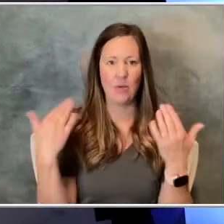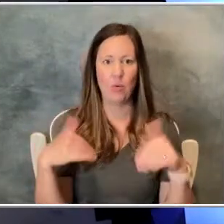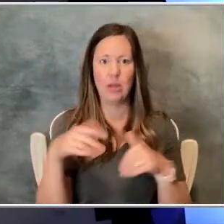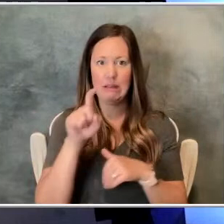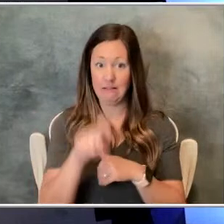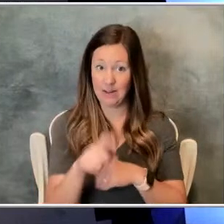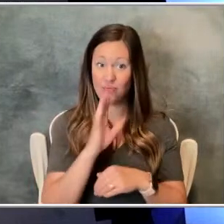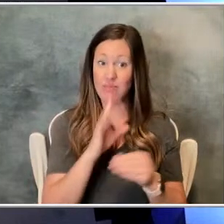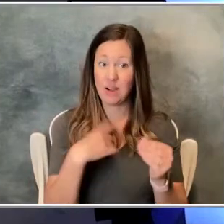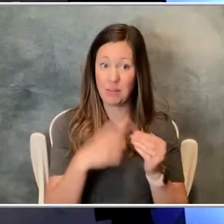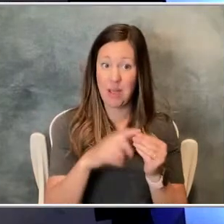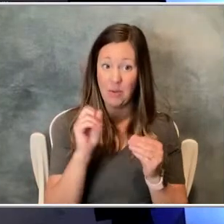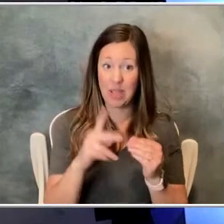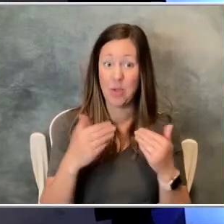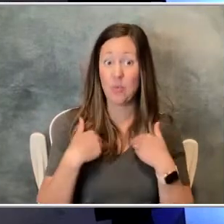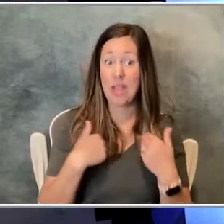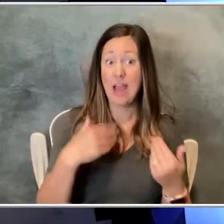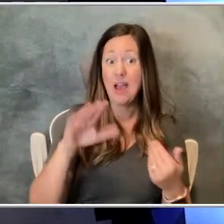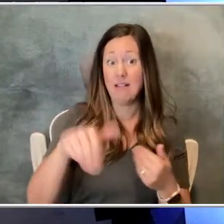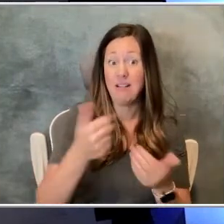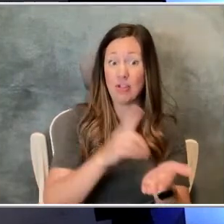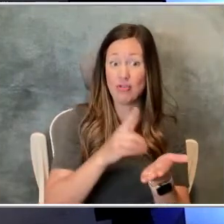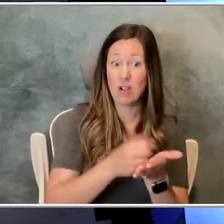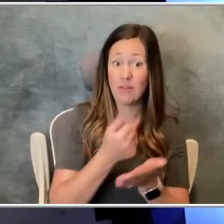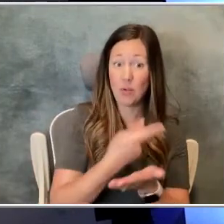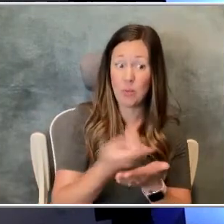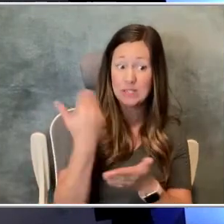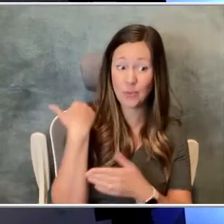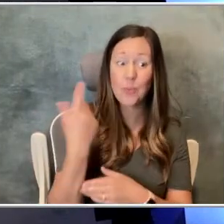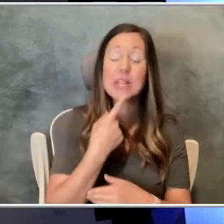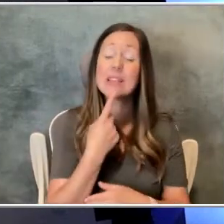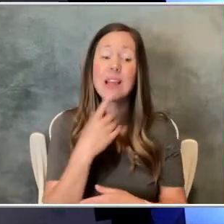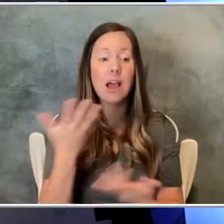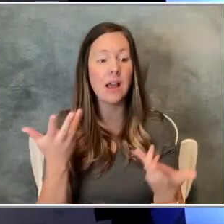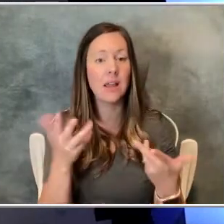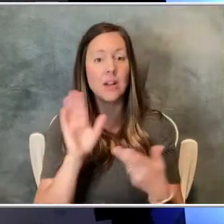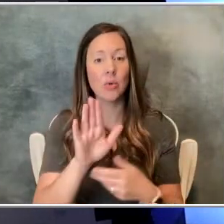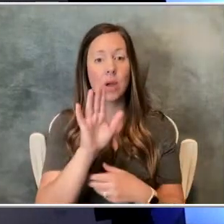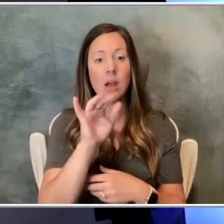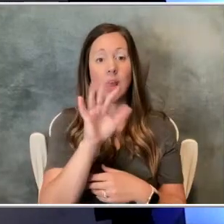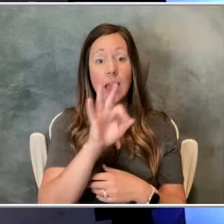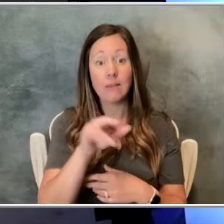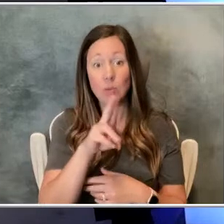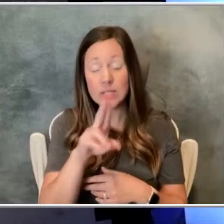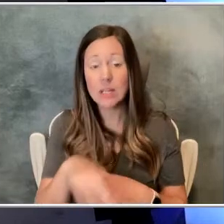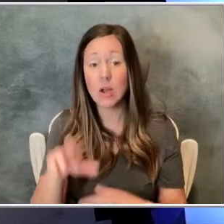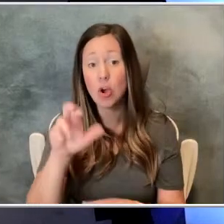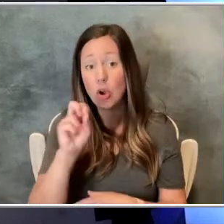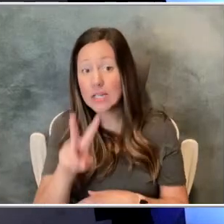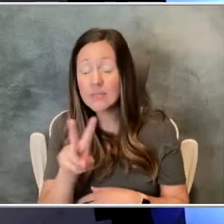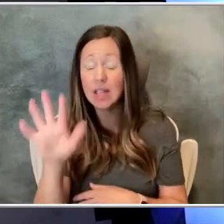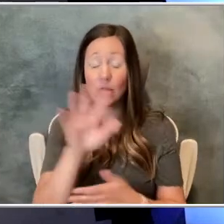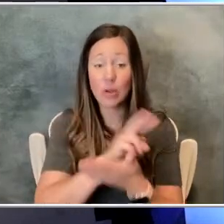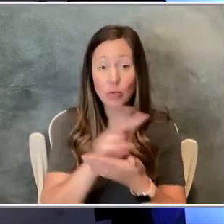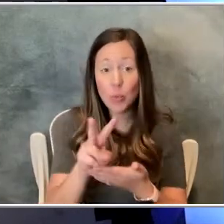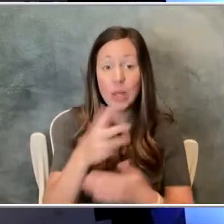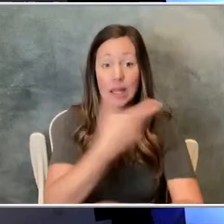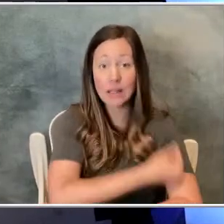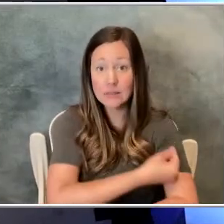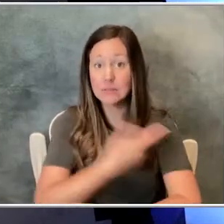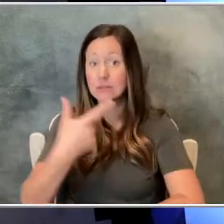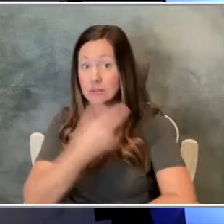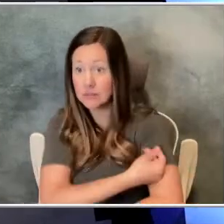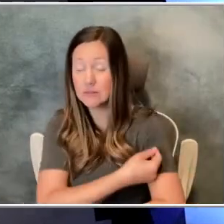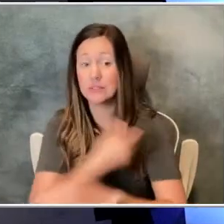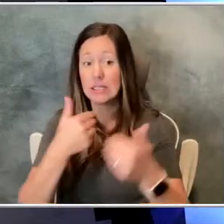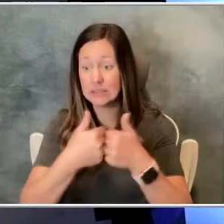had Dr. Poland on the program a few weeks ago, and he's like, separate your influenza and your RSV vaccine around 2 weeks. So I'm doing the same. Separate your vaccine, but